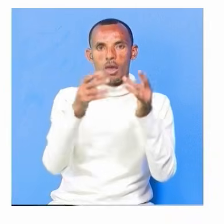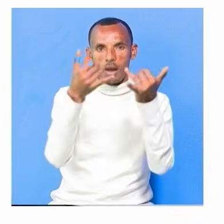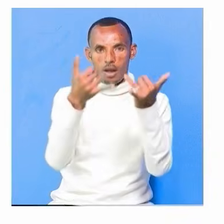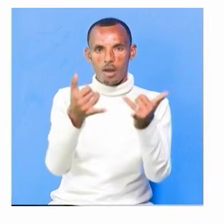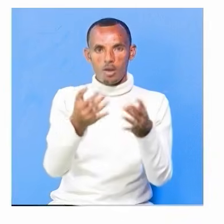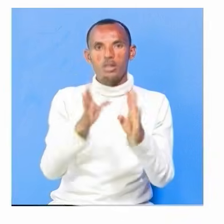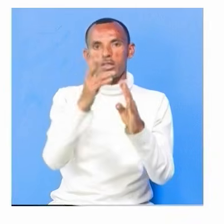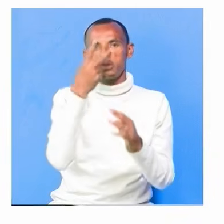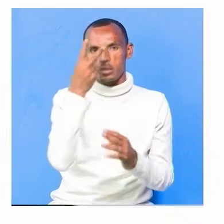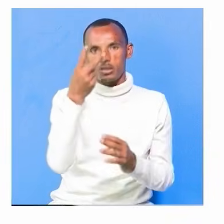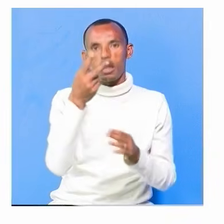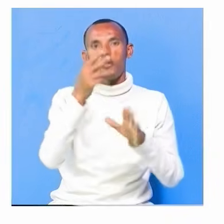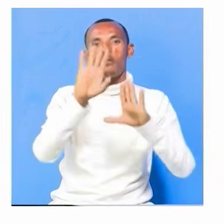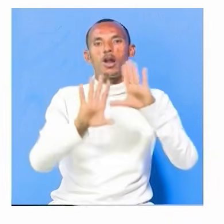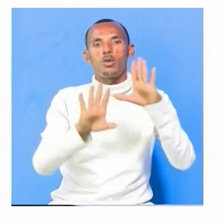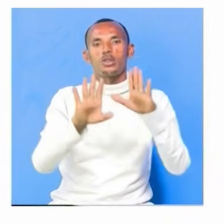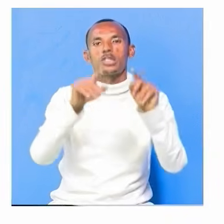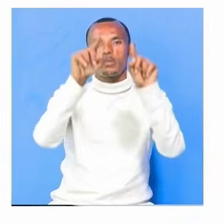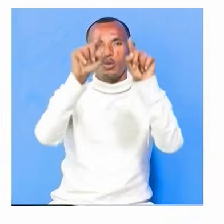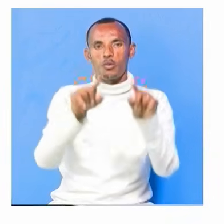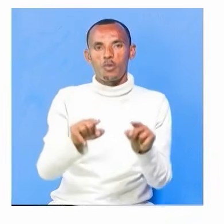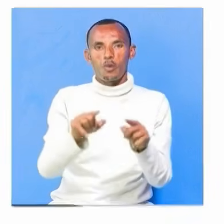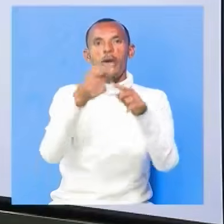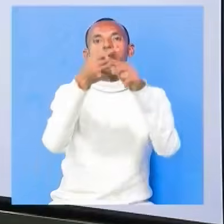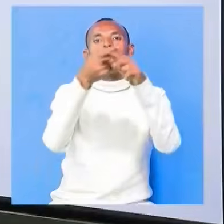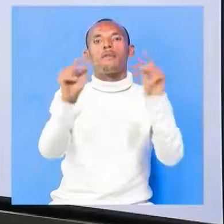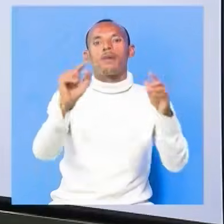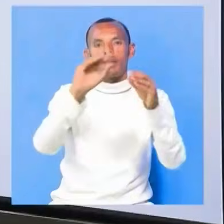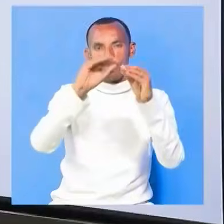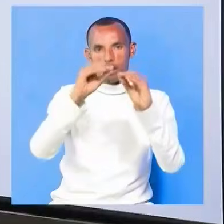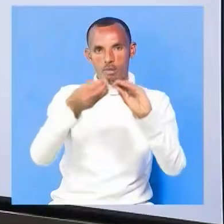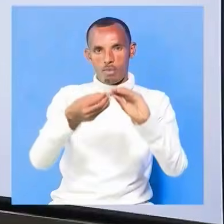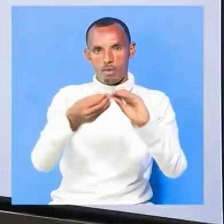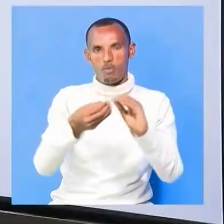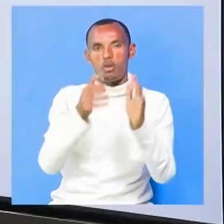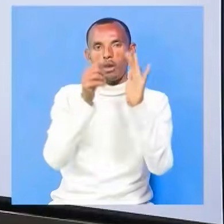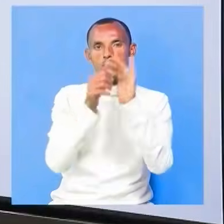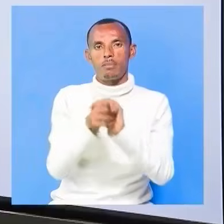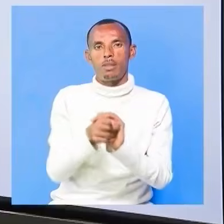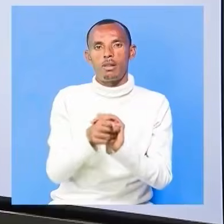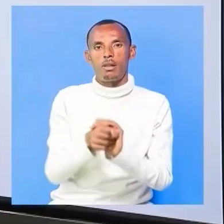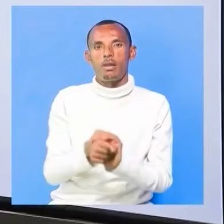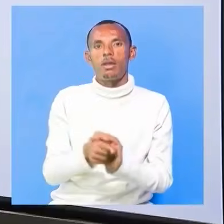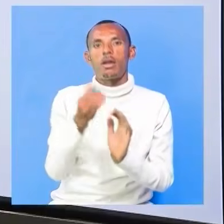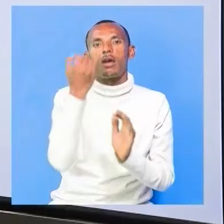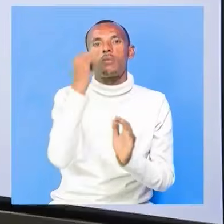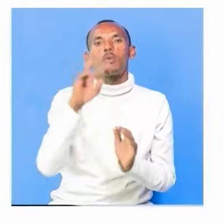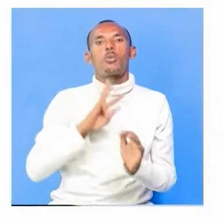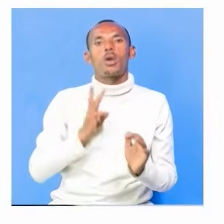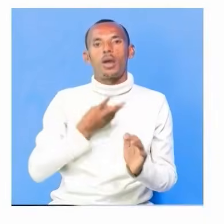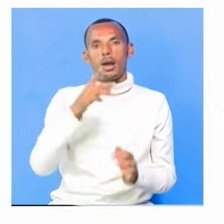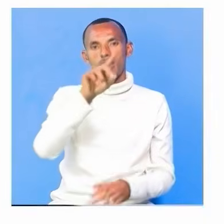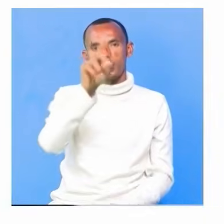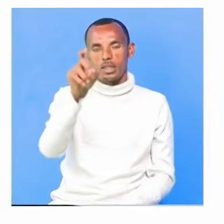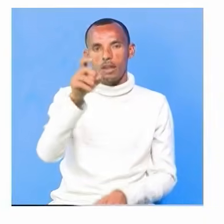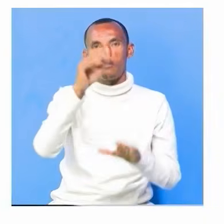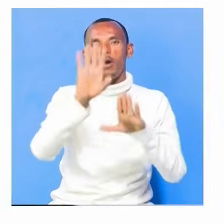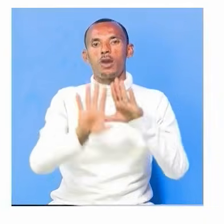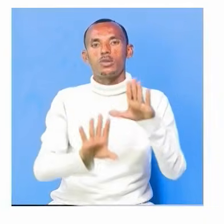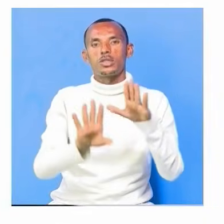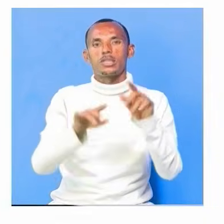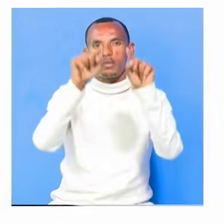Okay, now let's evaluate the absolute value of different numbers. For example, if we are asked